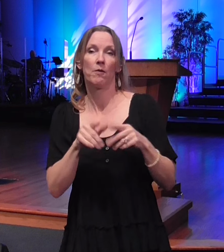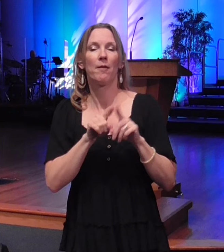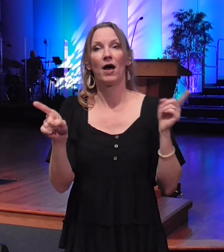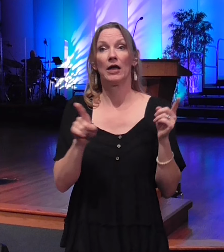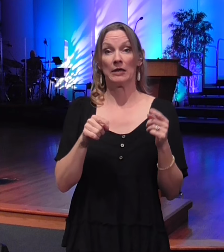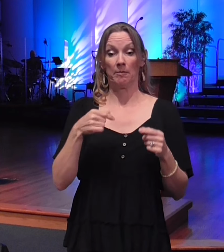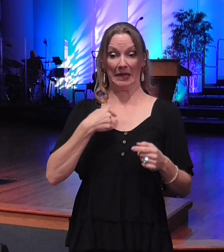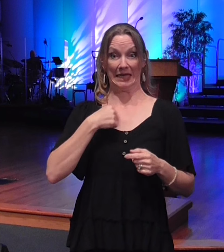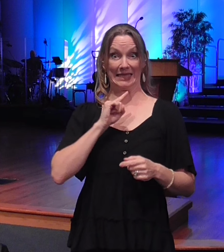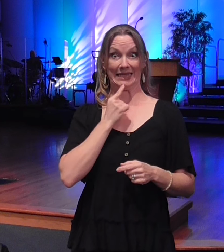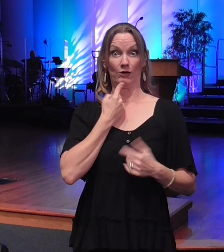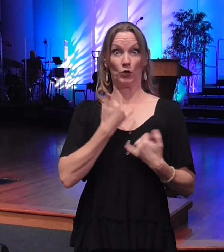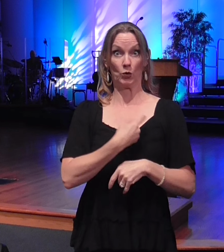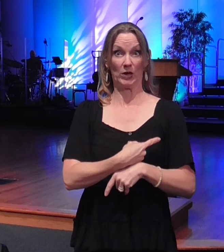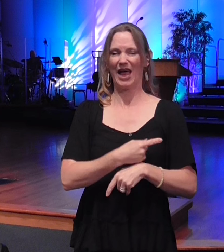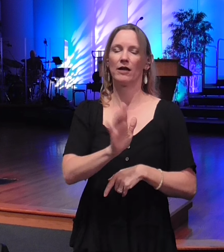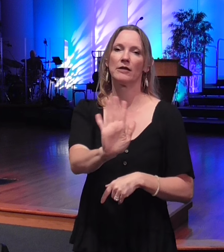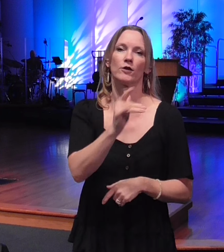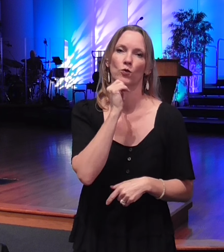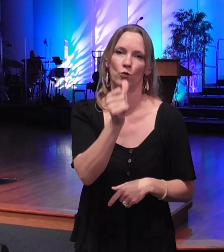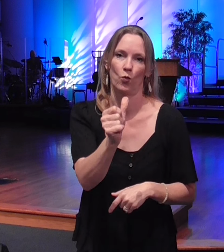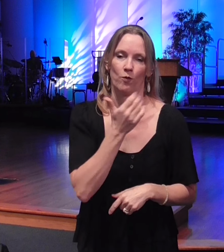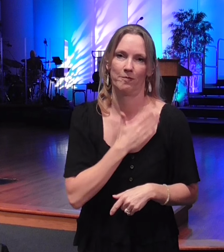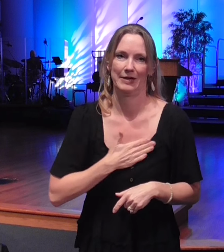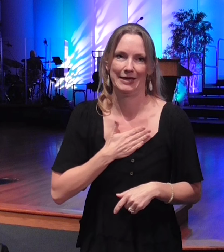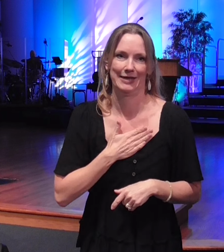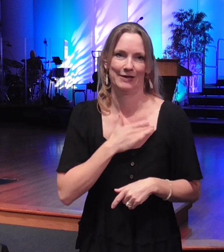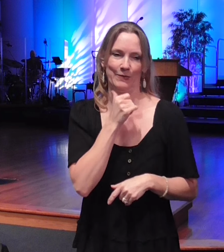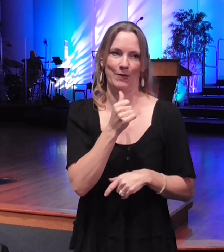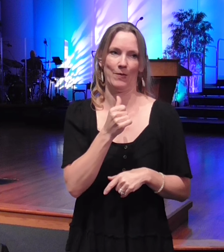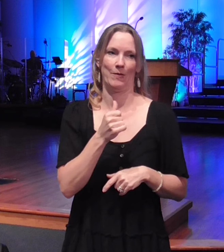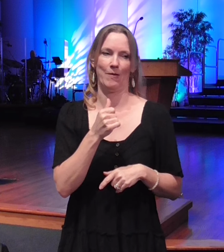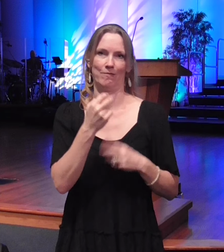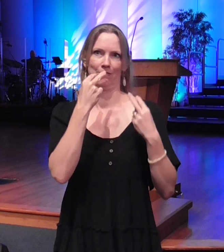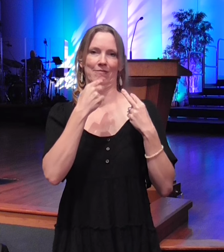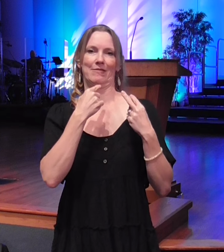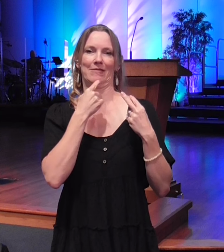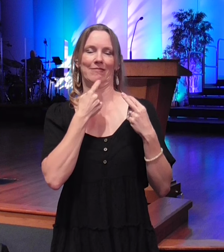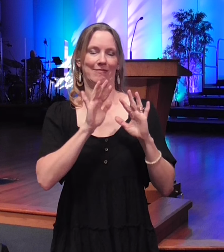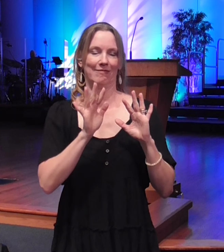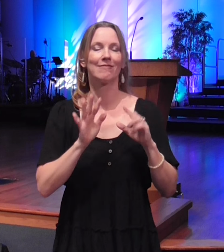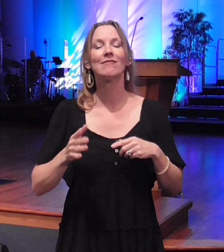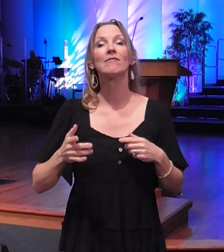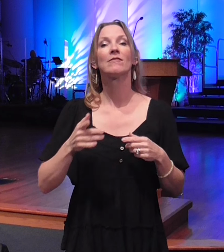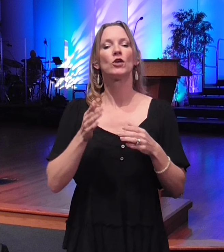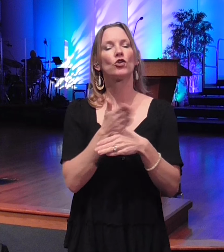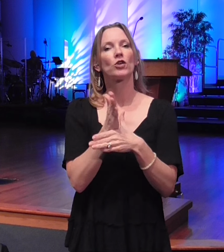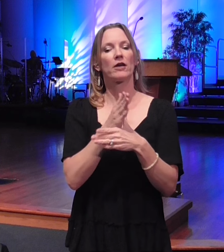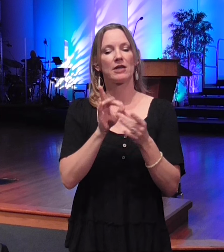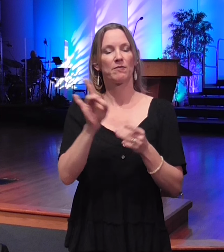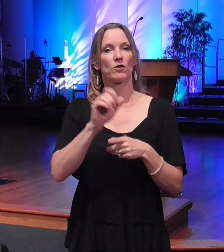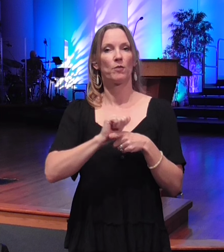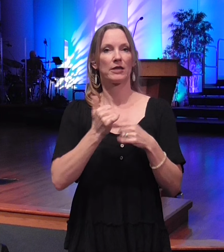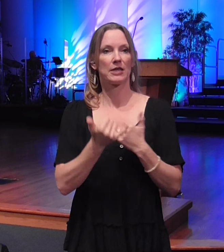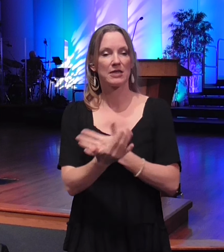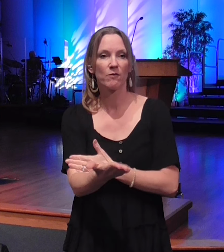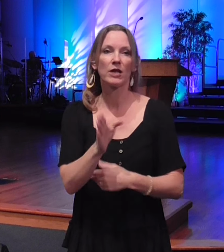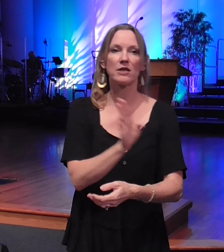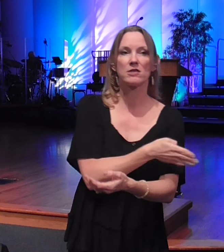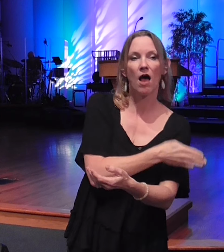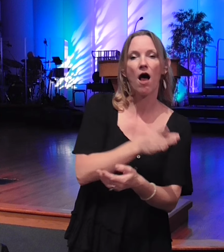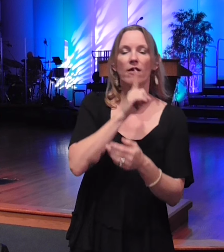me too seriously this morning, okay? As we move into our shared spiritual practice this morning of